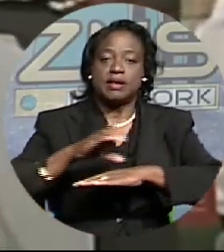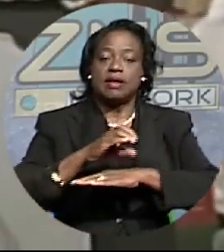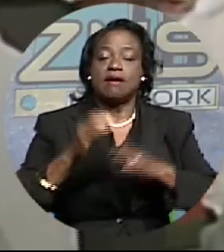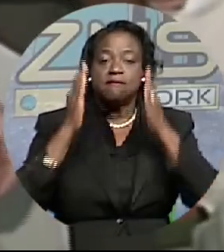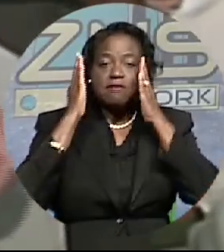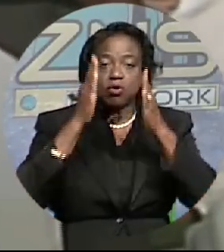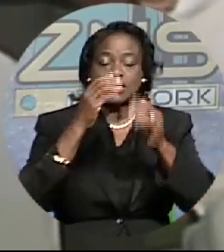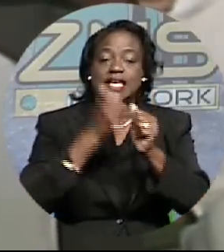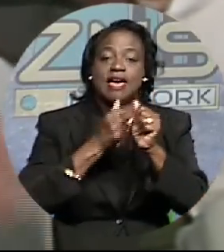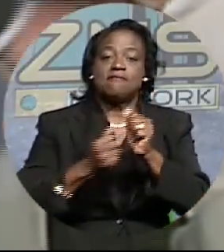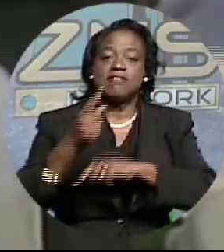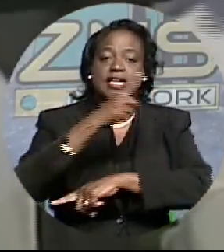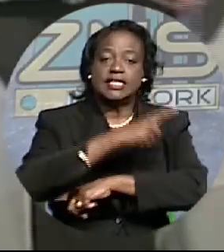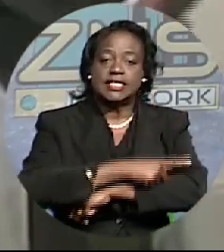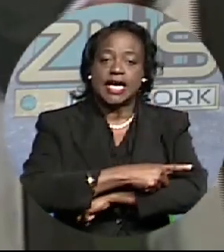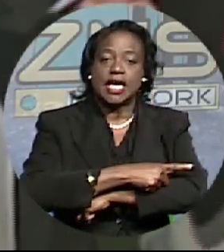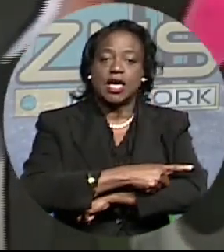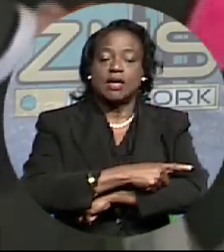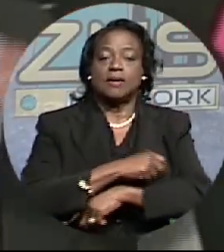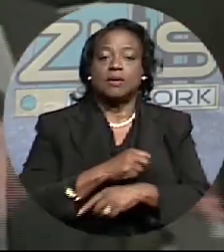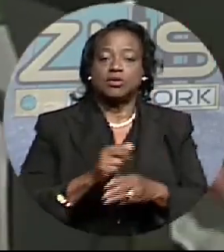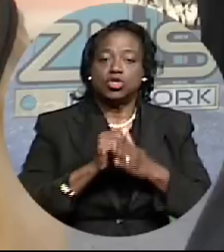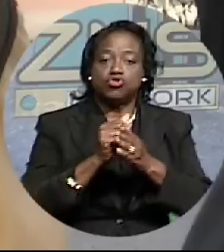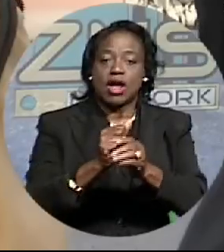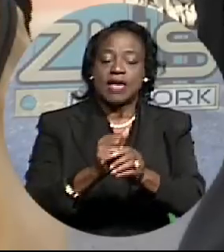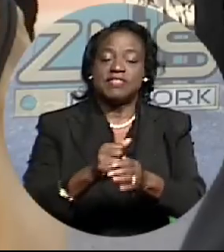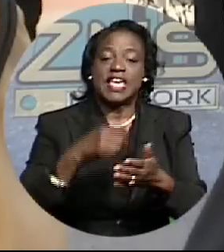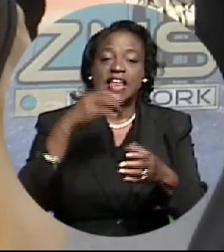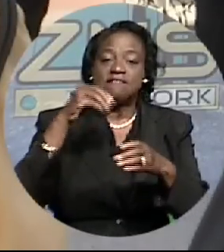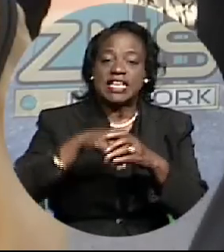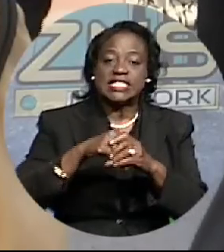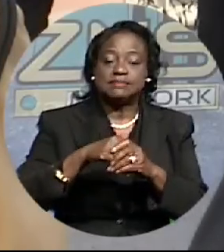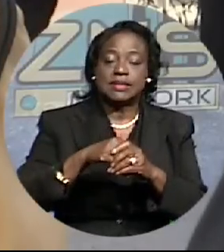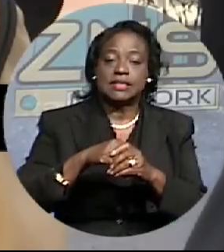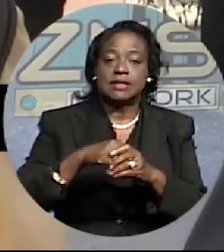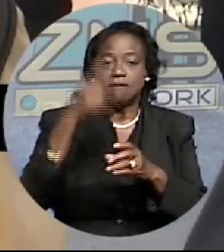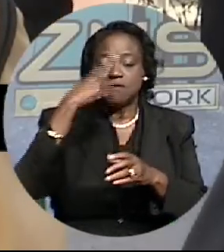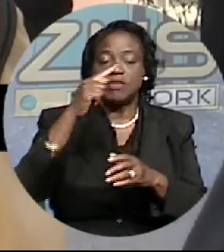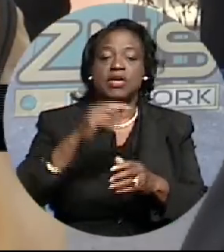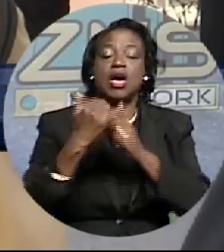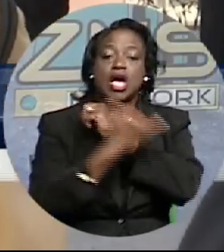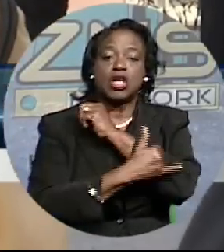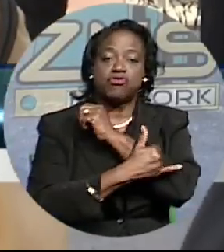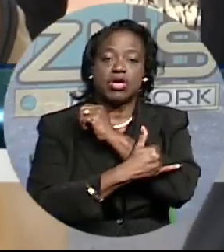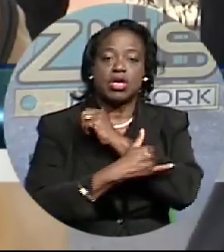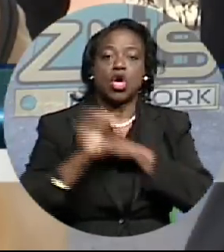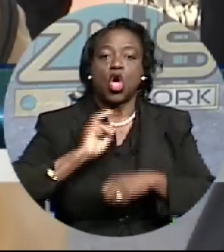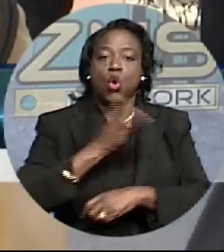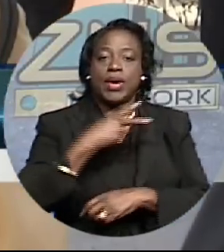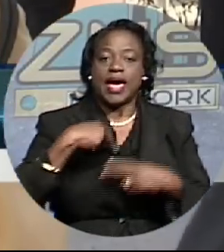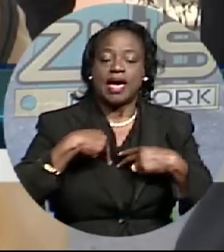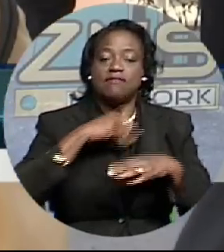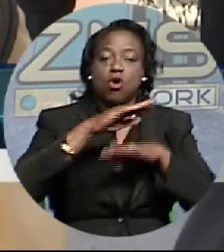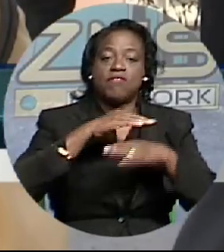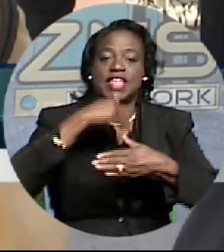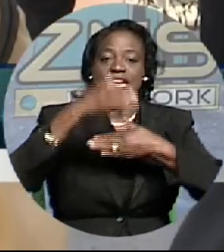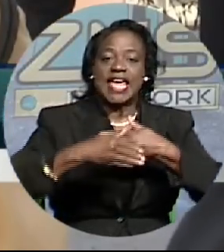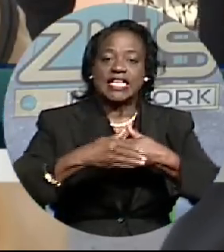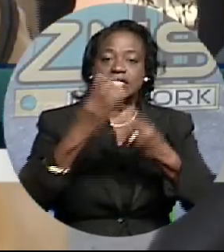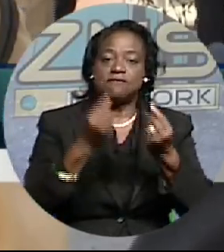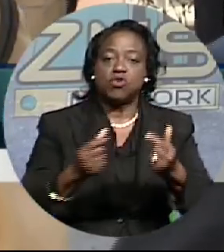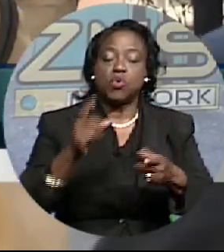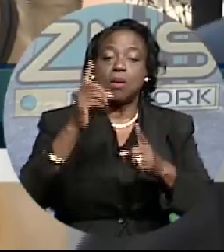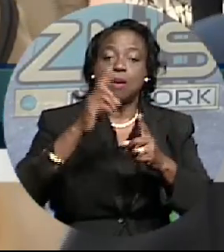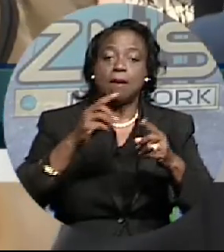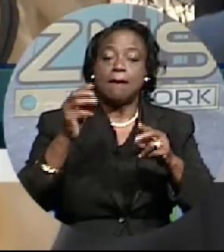been to drive the investment portfolio for the country. We have, over the next few months, major announcements to make